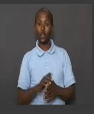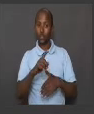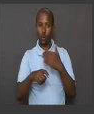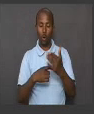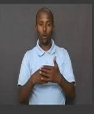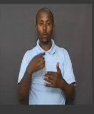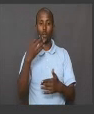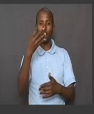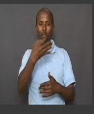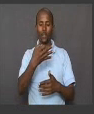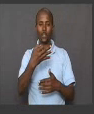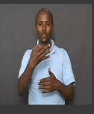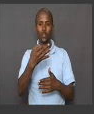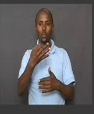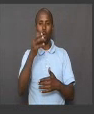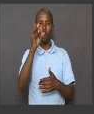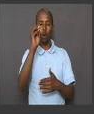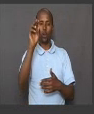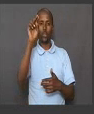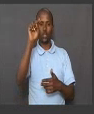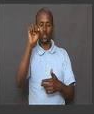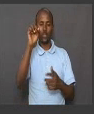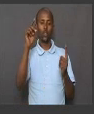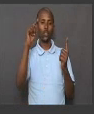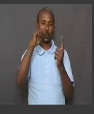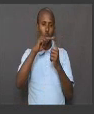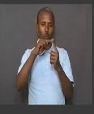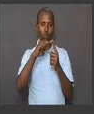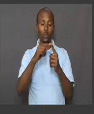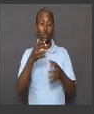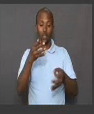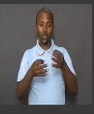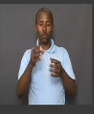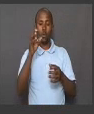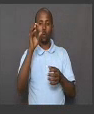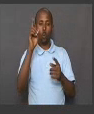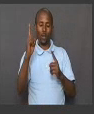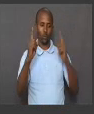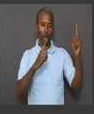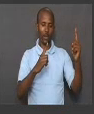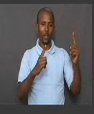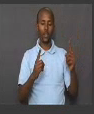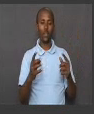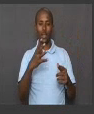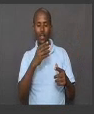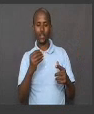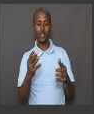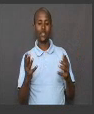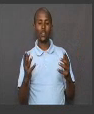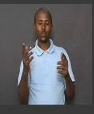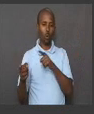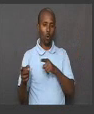So f is onto. Since f is one-to-one and it